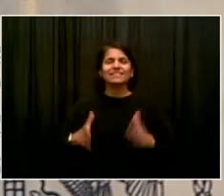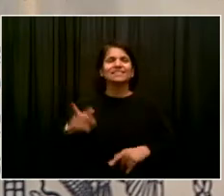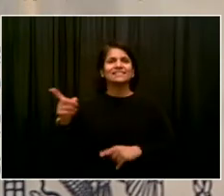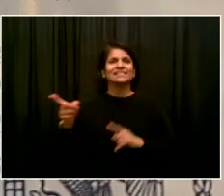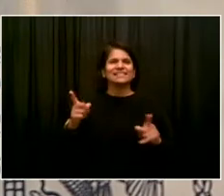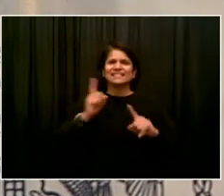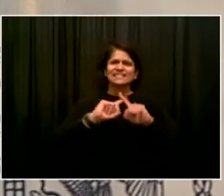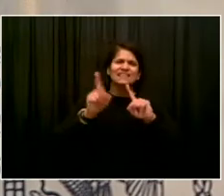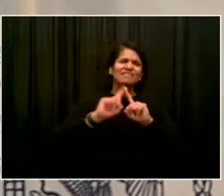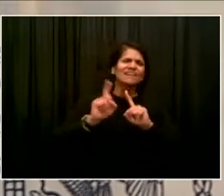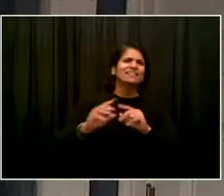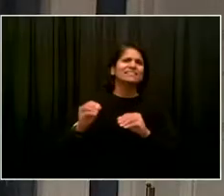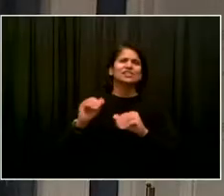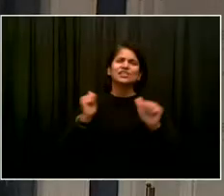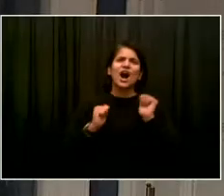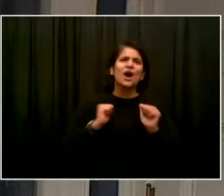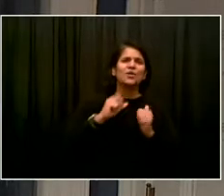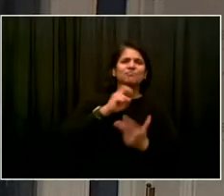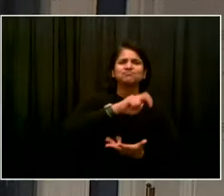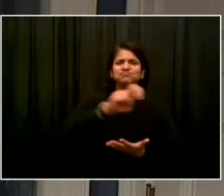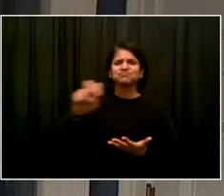range, dude.